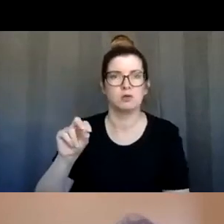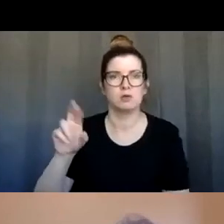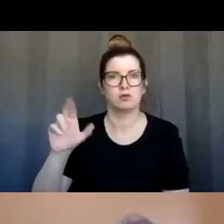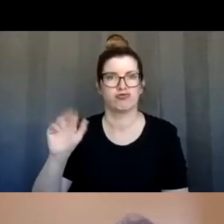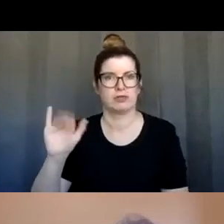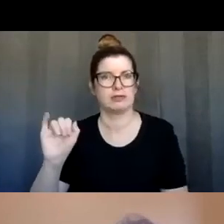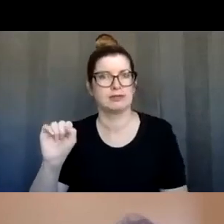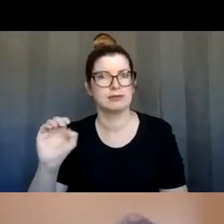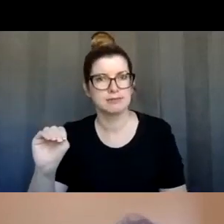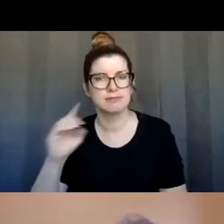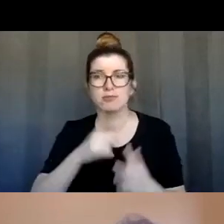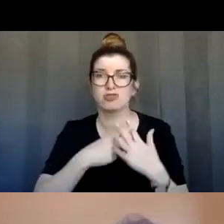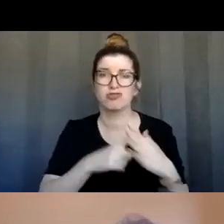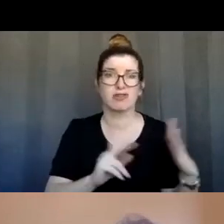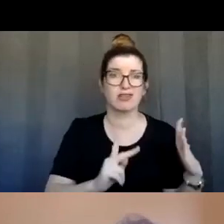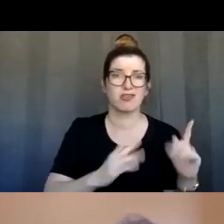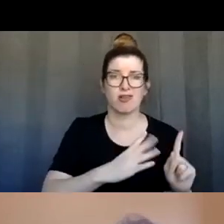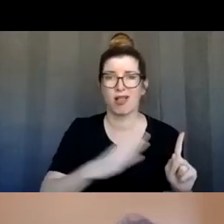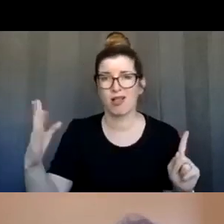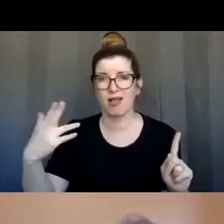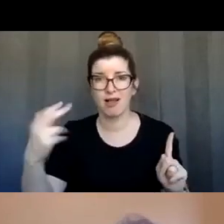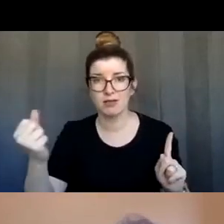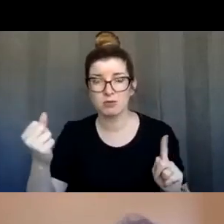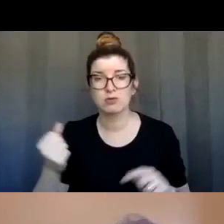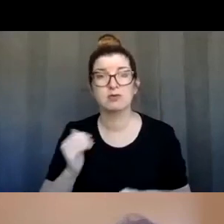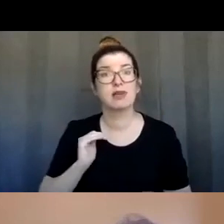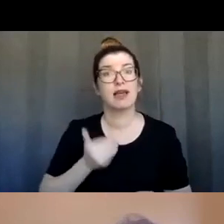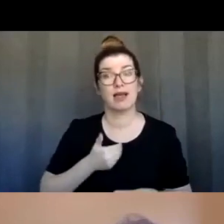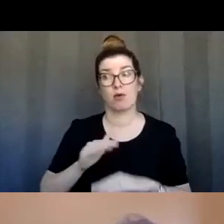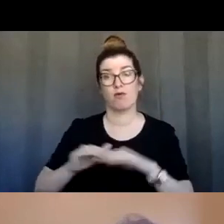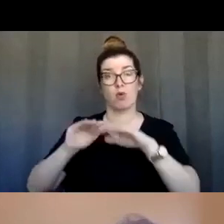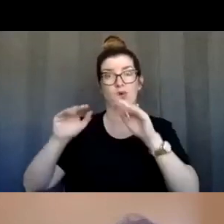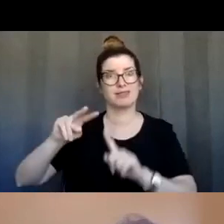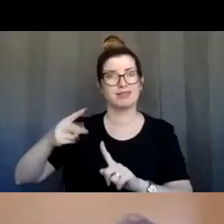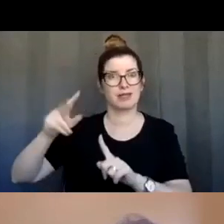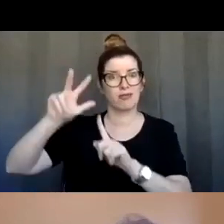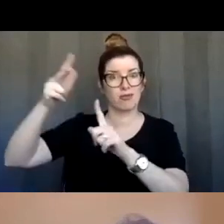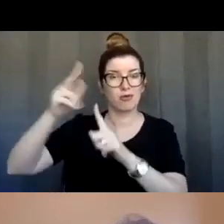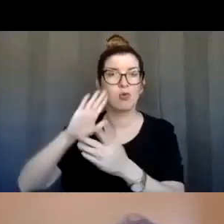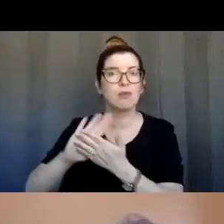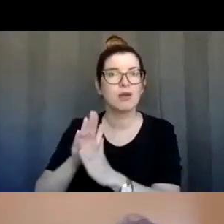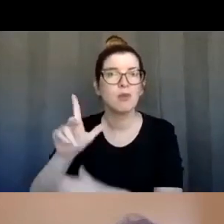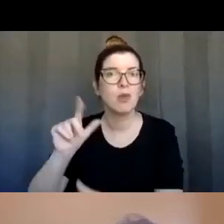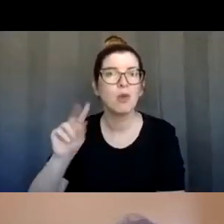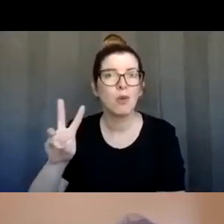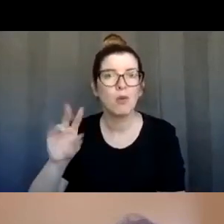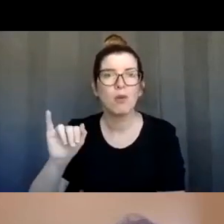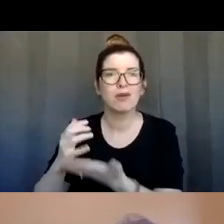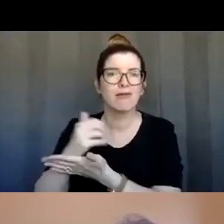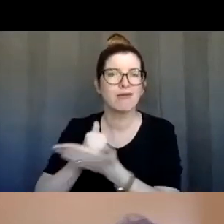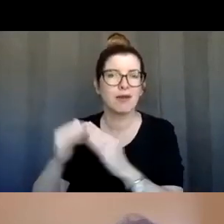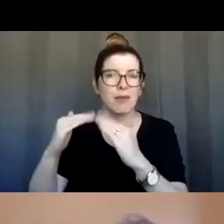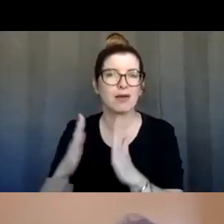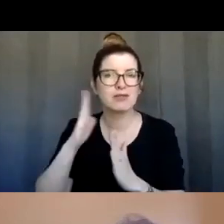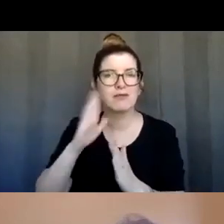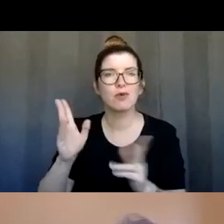high school. Our second and third floor will be low income housing for the elderly, starting with 55 years or